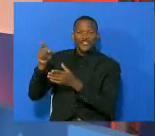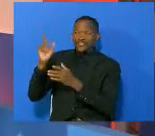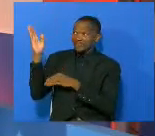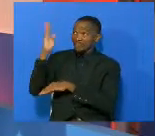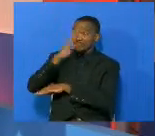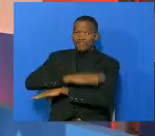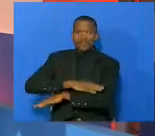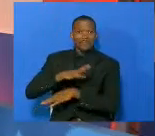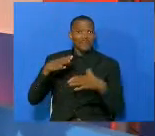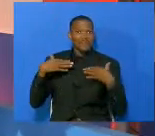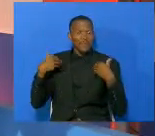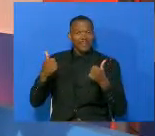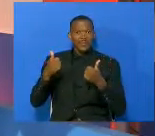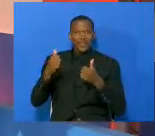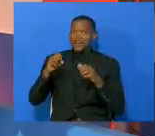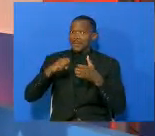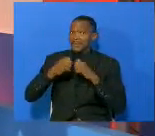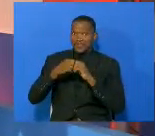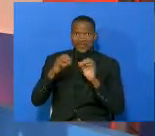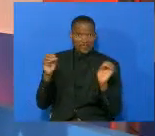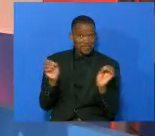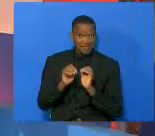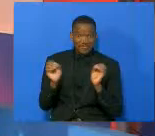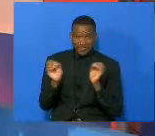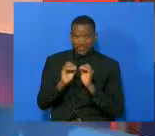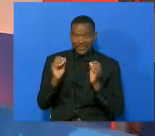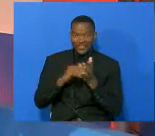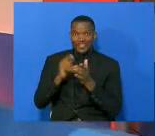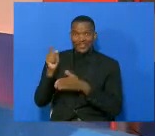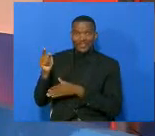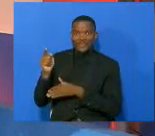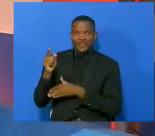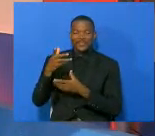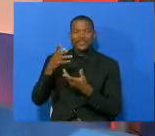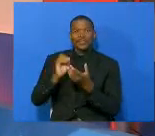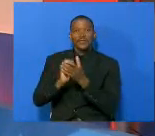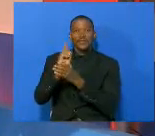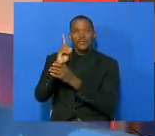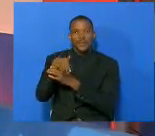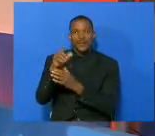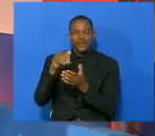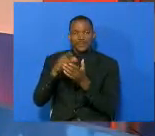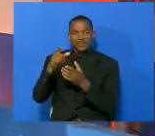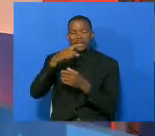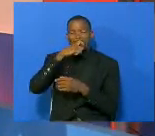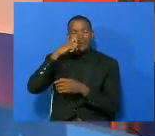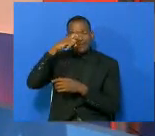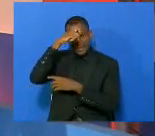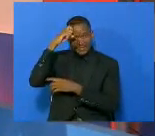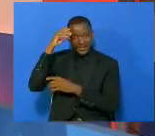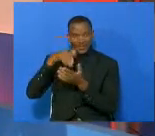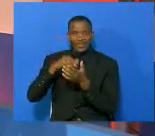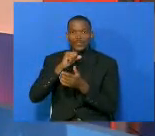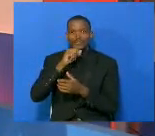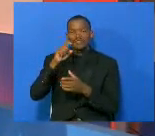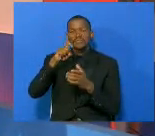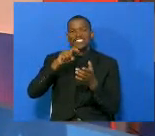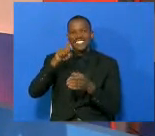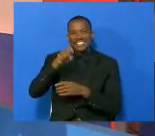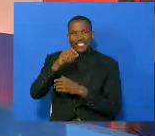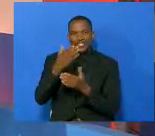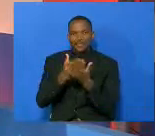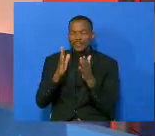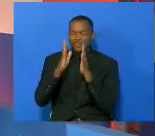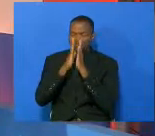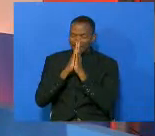rice. O tlhotse. Ga gona le ga e letsapa le lehisang pelo. Dijalo di a sha morena a se gore re tlhokana le sengwe la